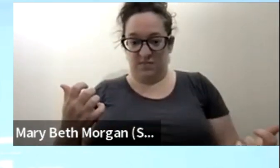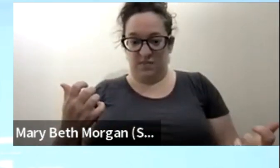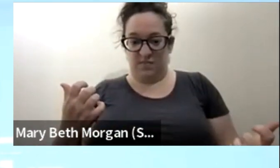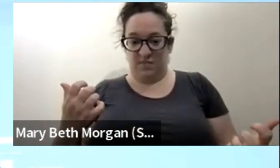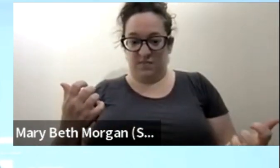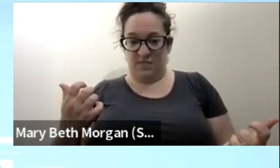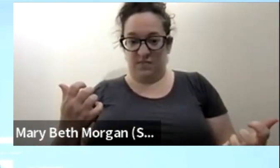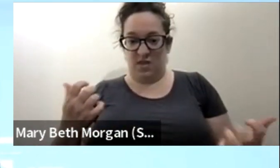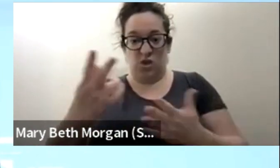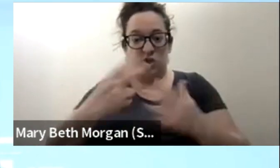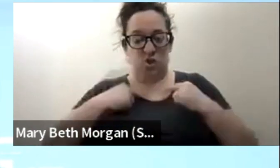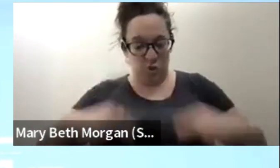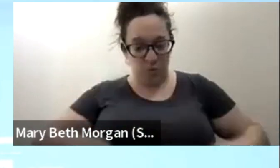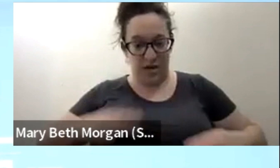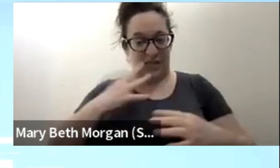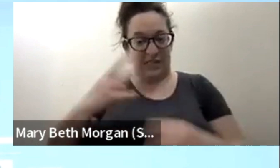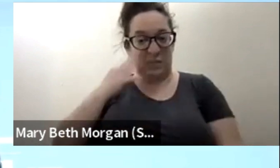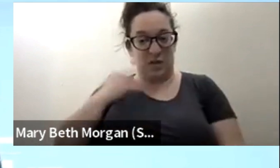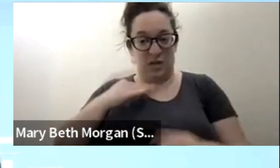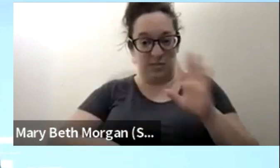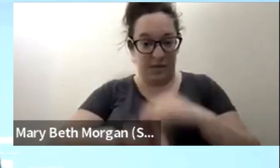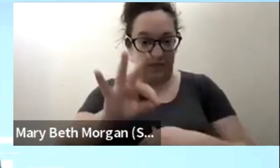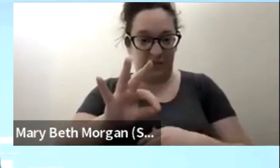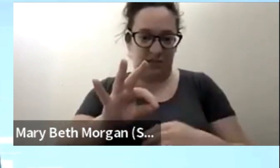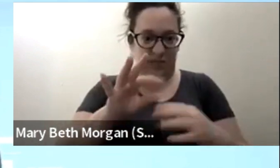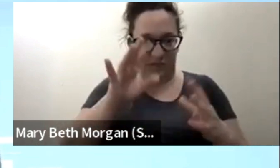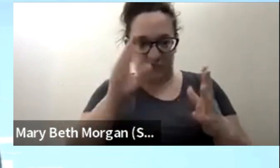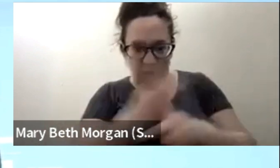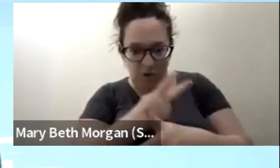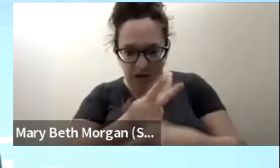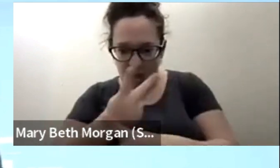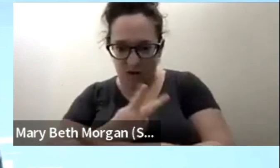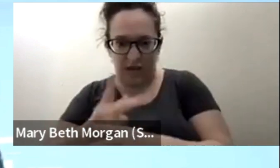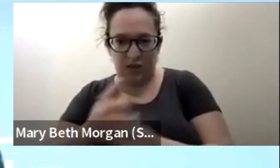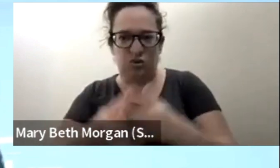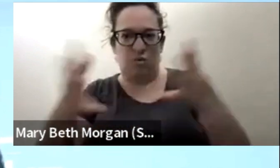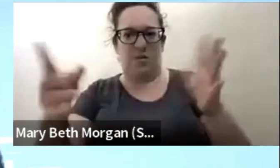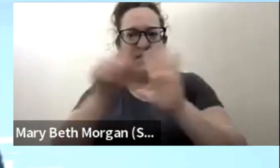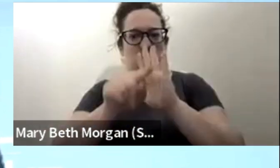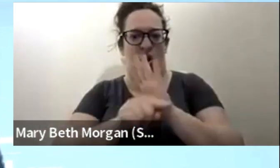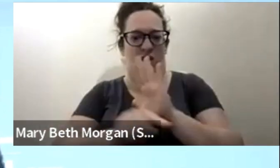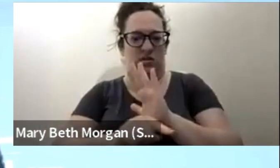In a time where religion was a massive point of discussion.